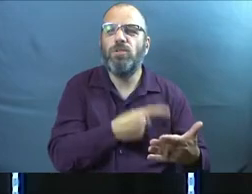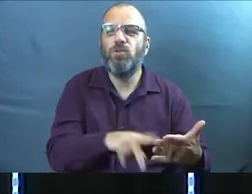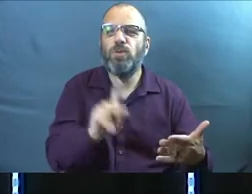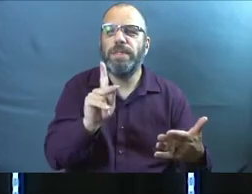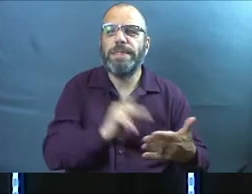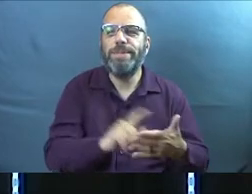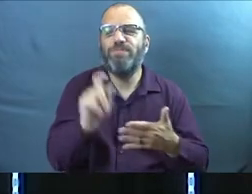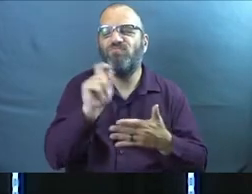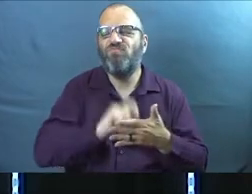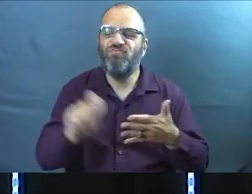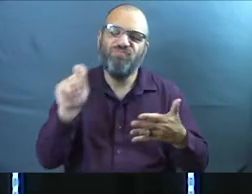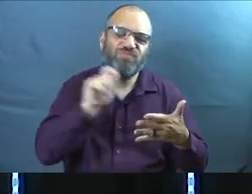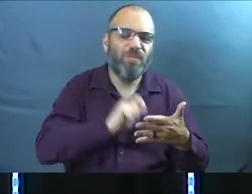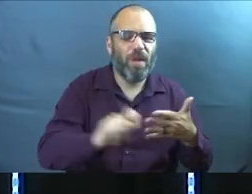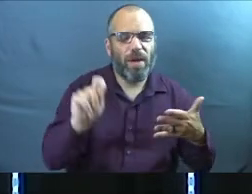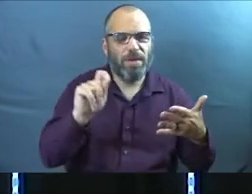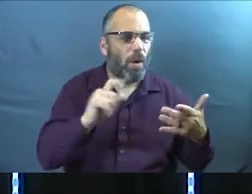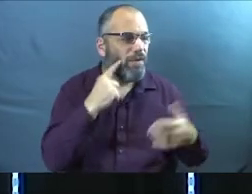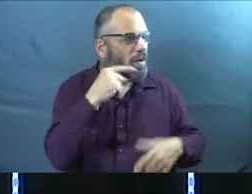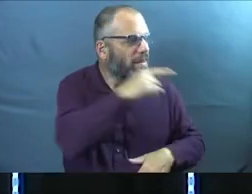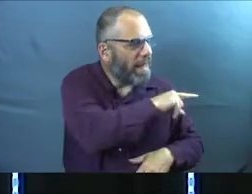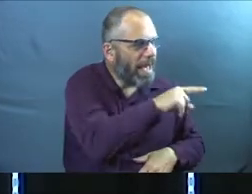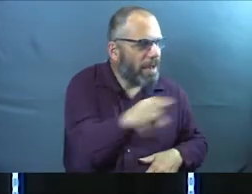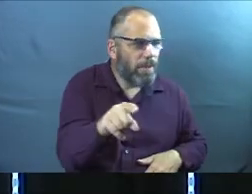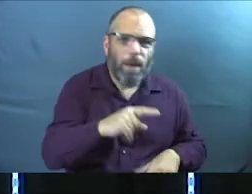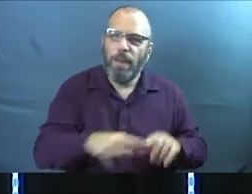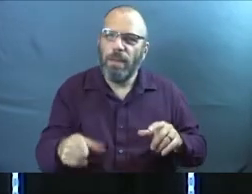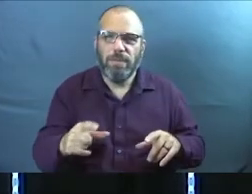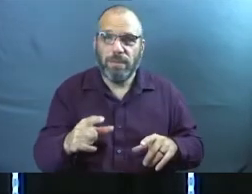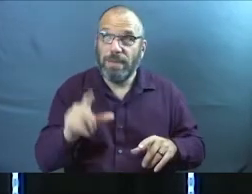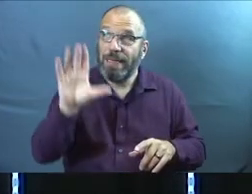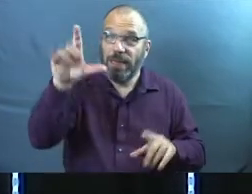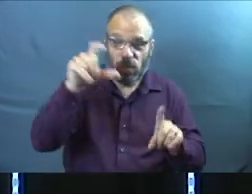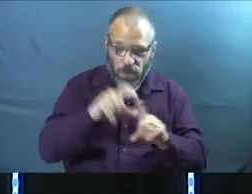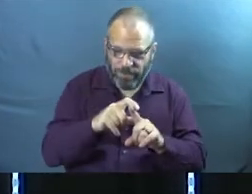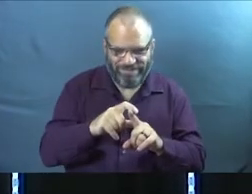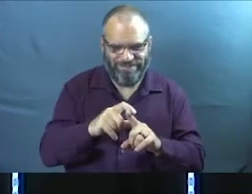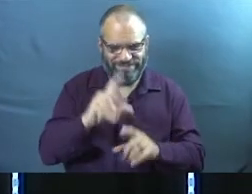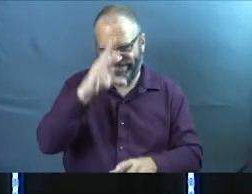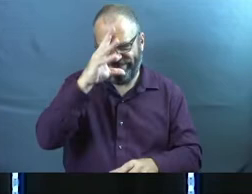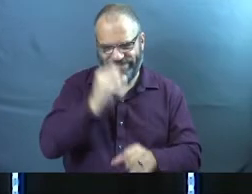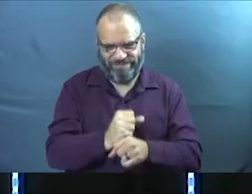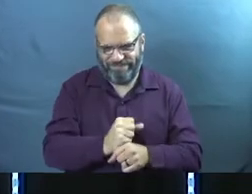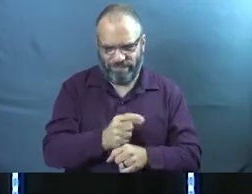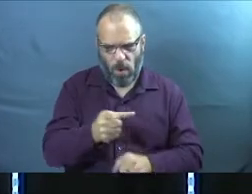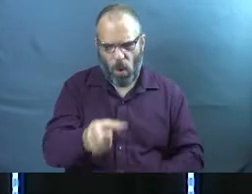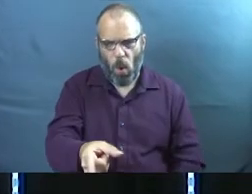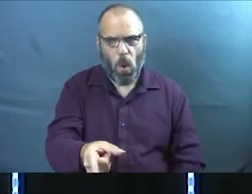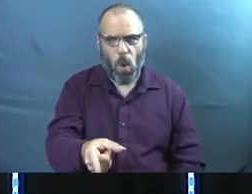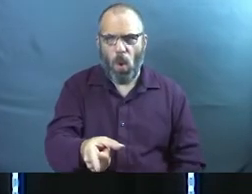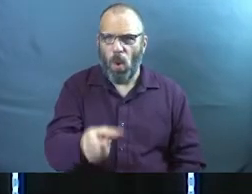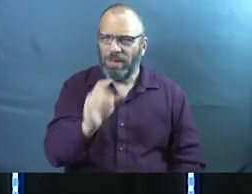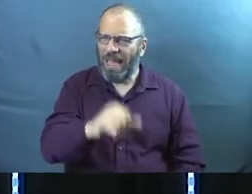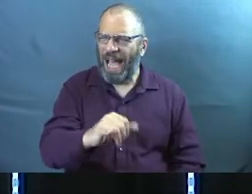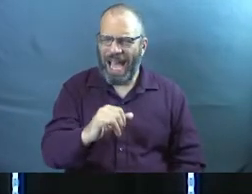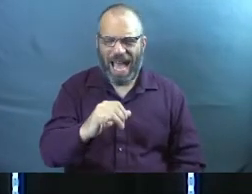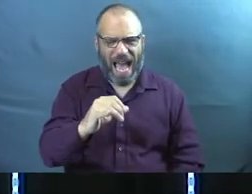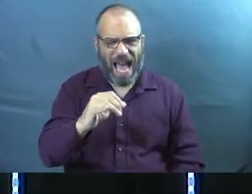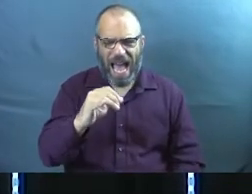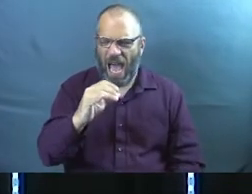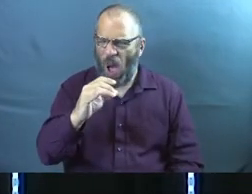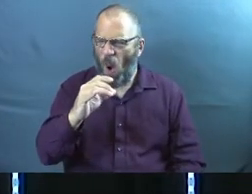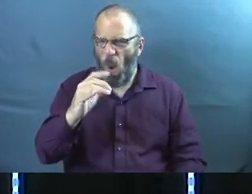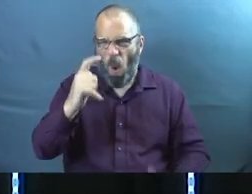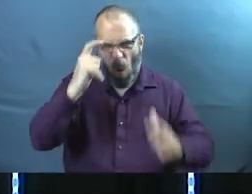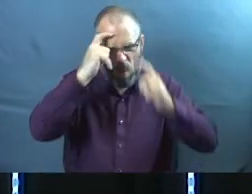for somebody else, but we don't trust his word. This is supreme arrogance.